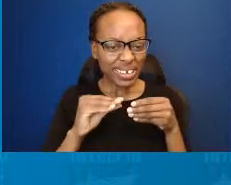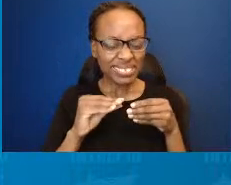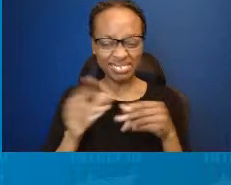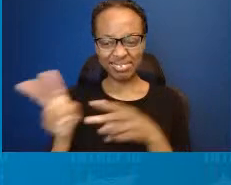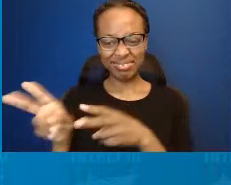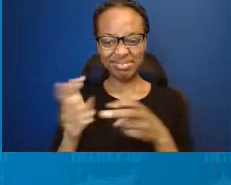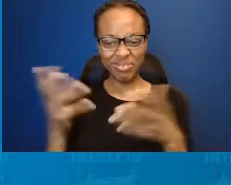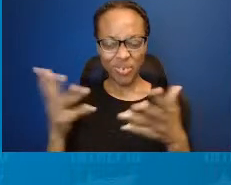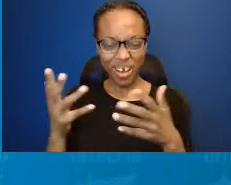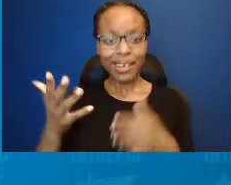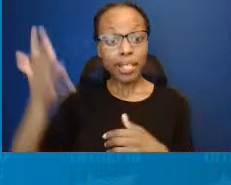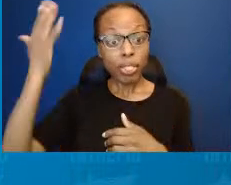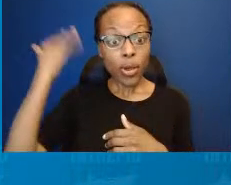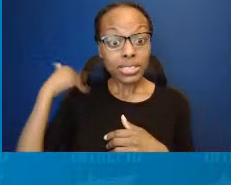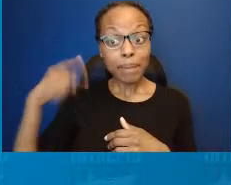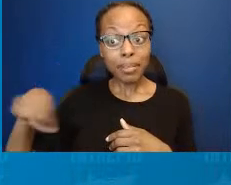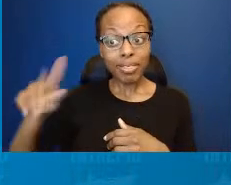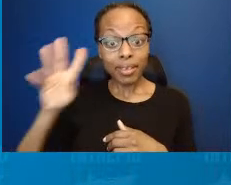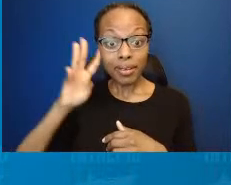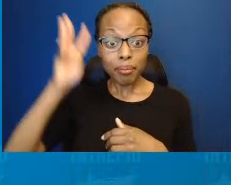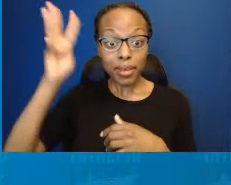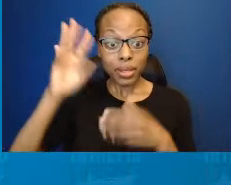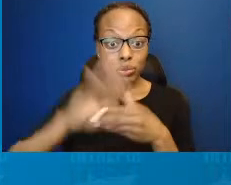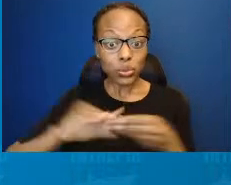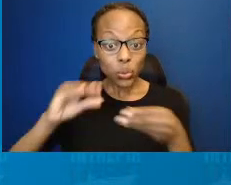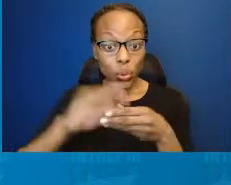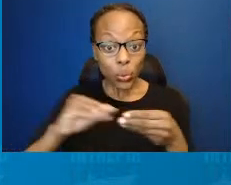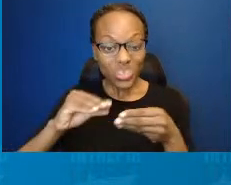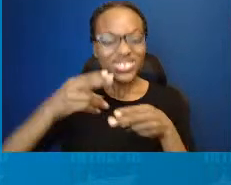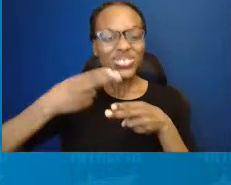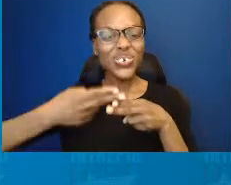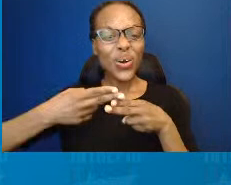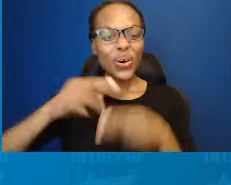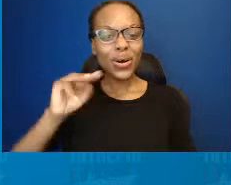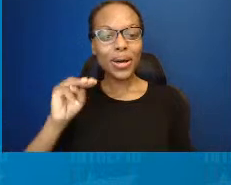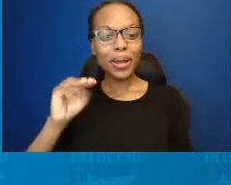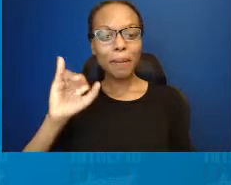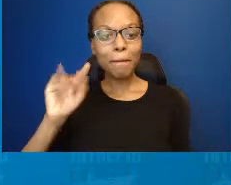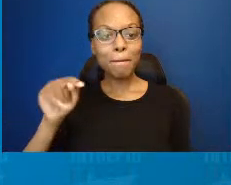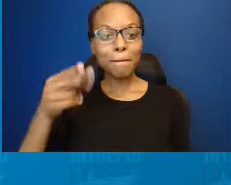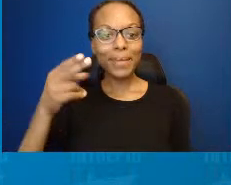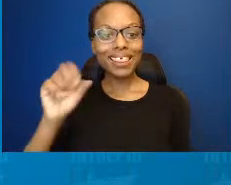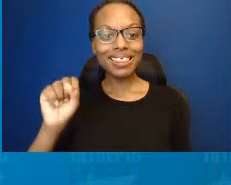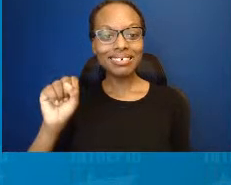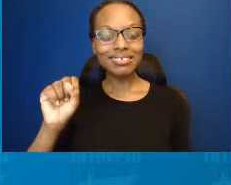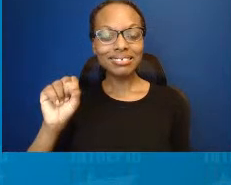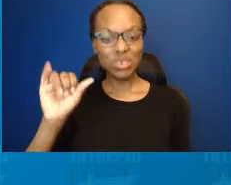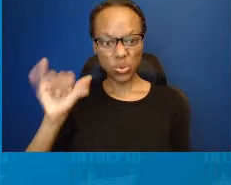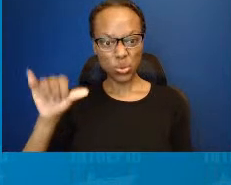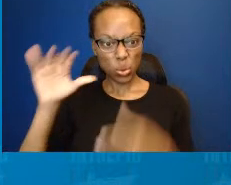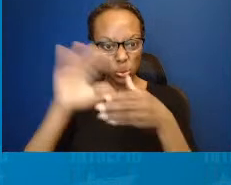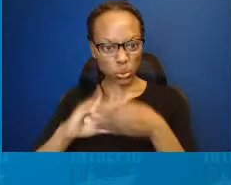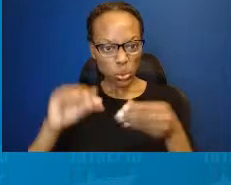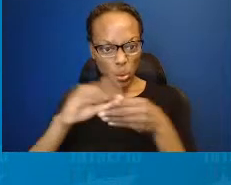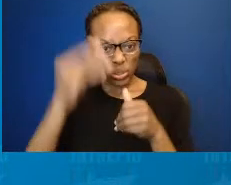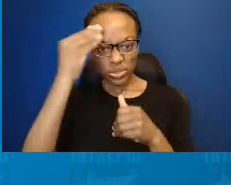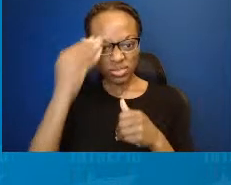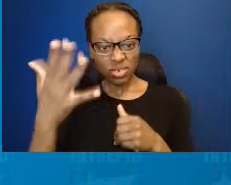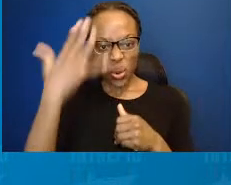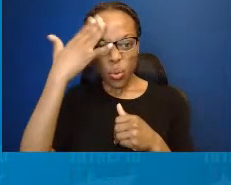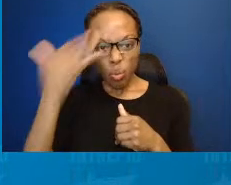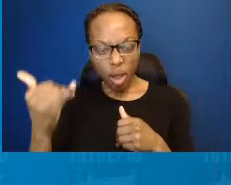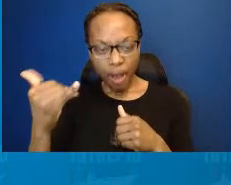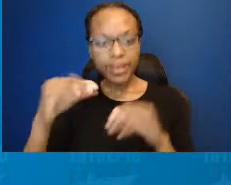stories are myths. They're not true, but they teach us something about history or even about ways that we should act when dealing with